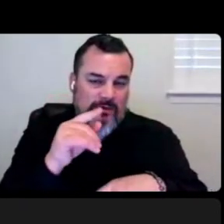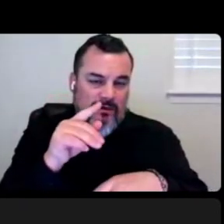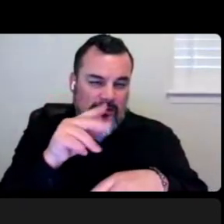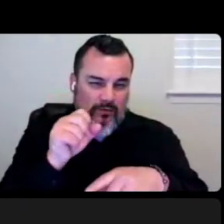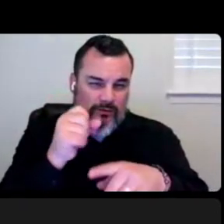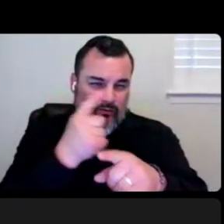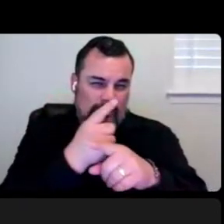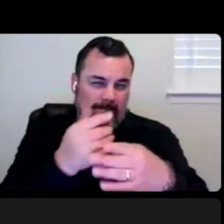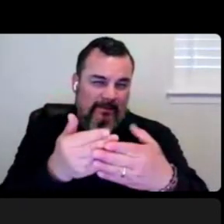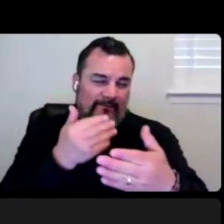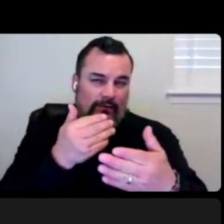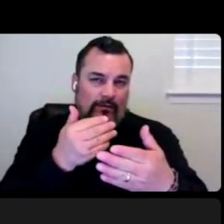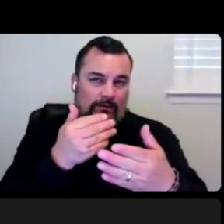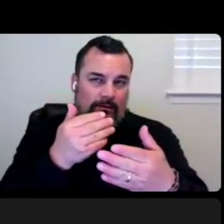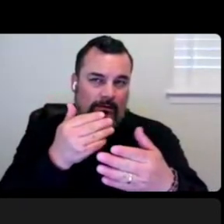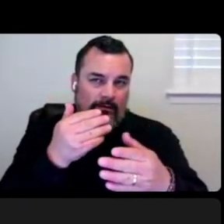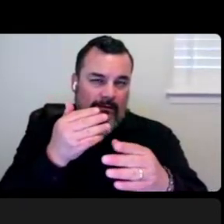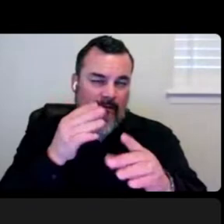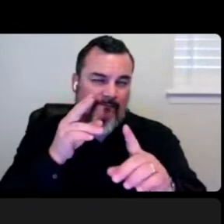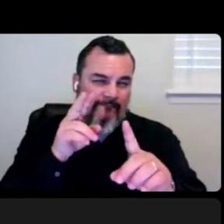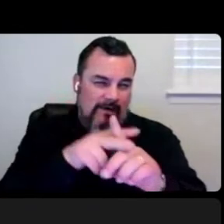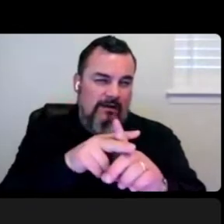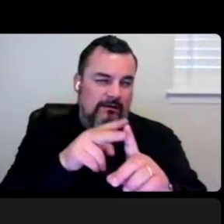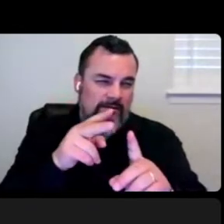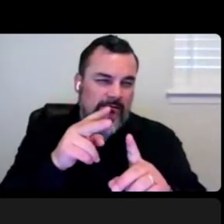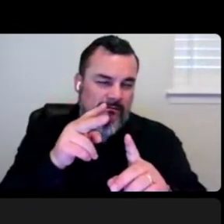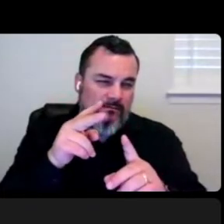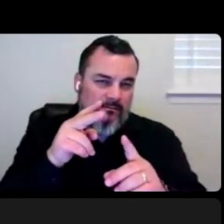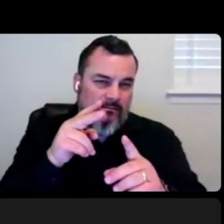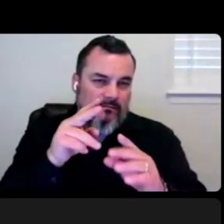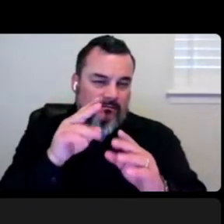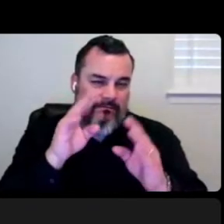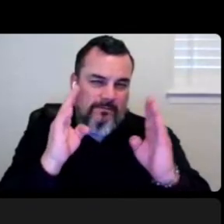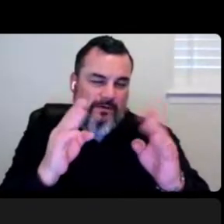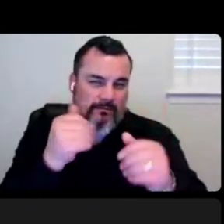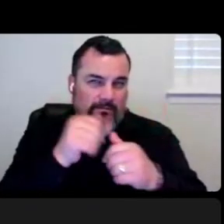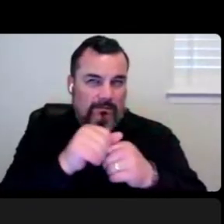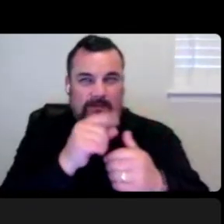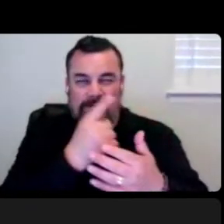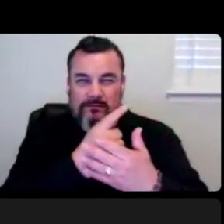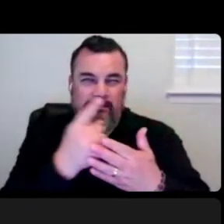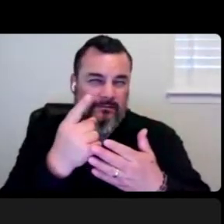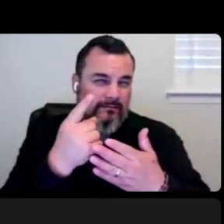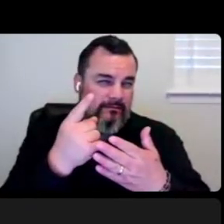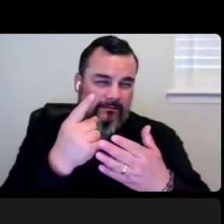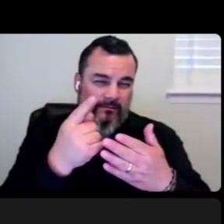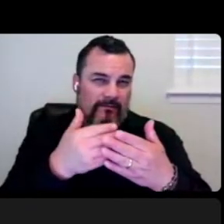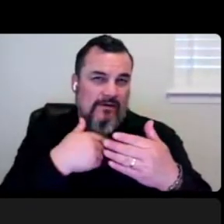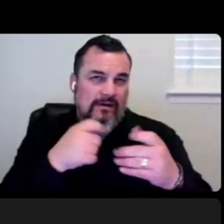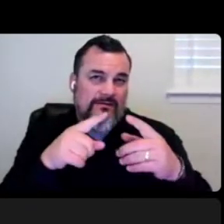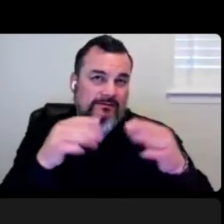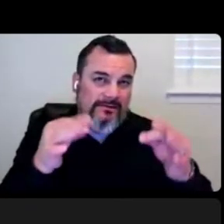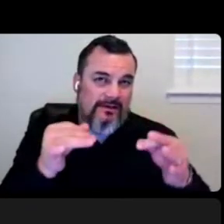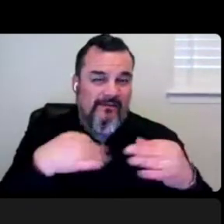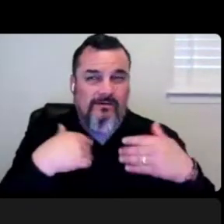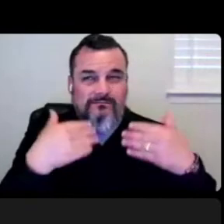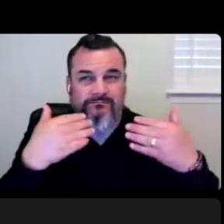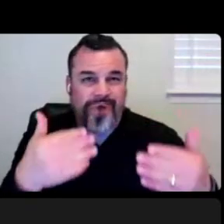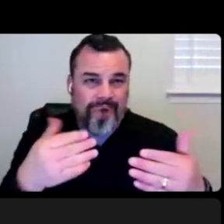right before the filing period. So there was literally a series of days, maybe a week before I had to decide whether I was going to do